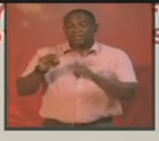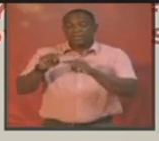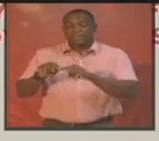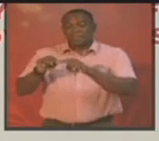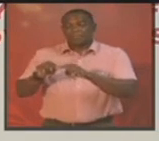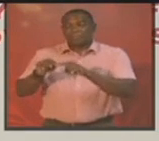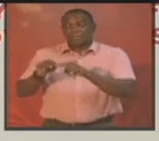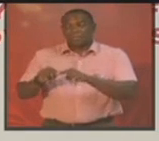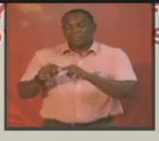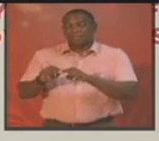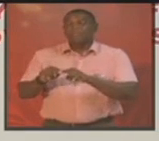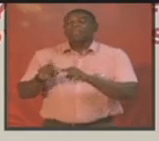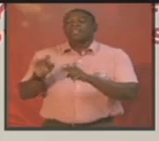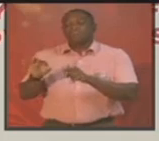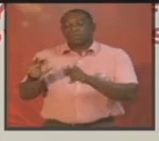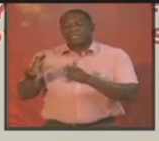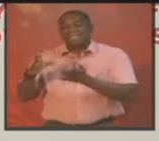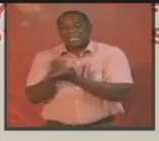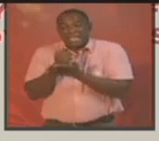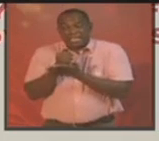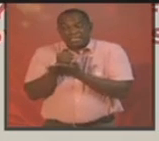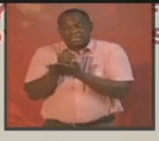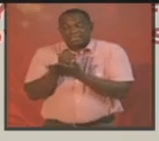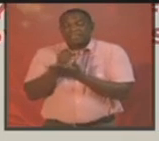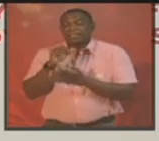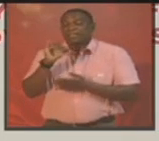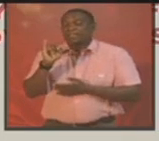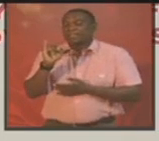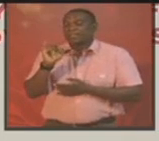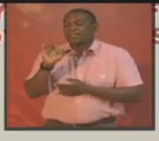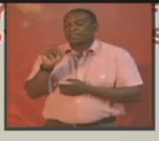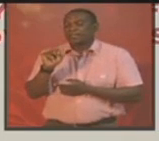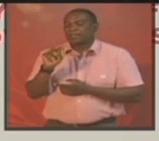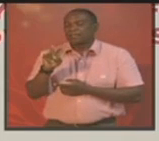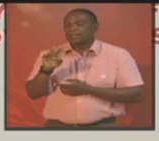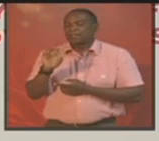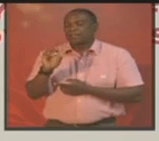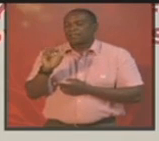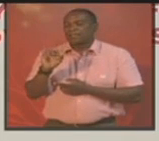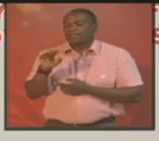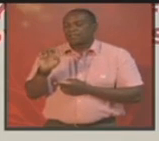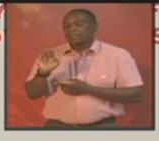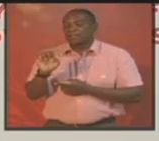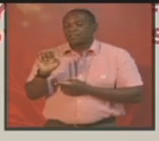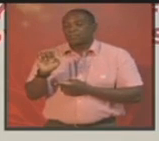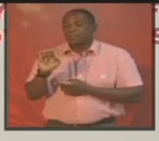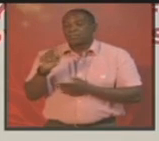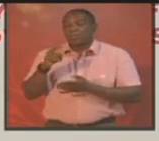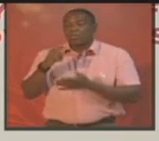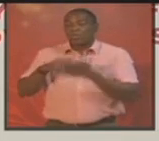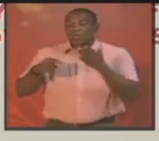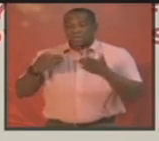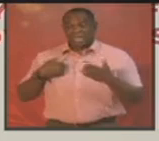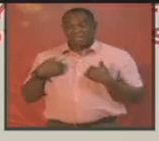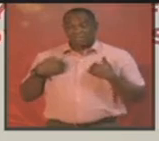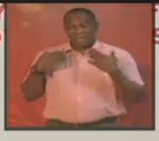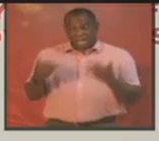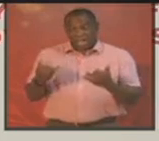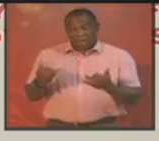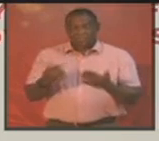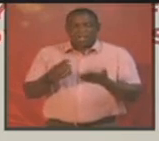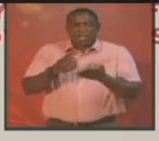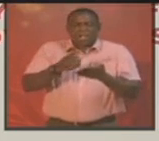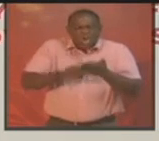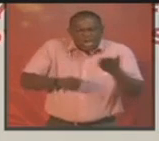firm quotation. What we have so far is a cost estimate. We are now waiting for the